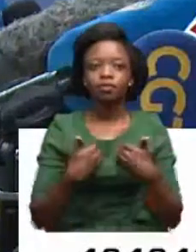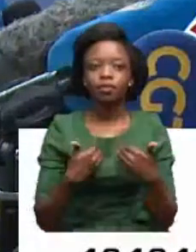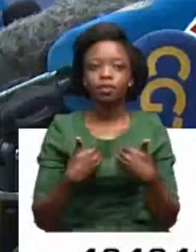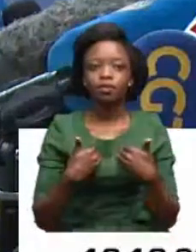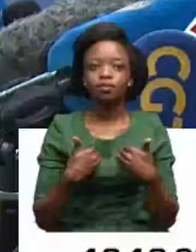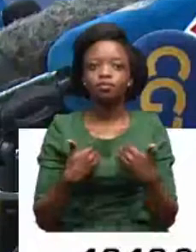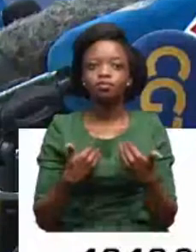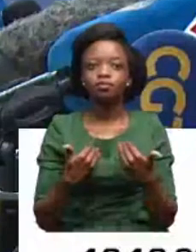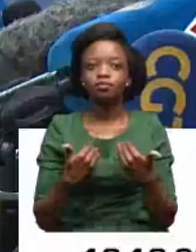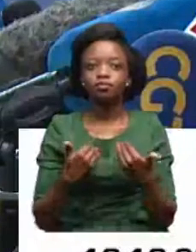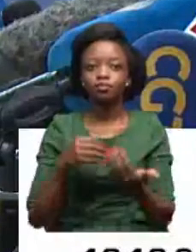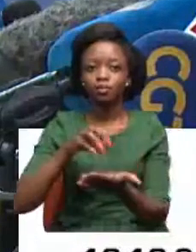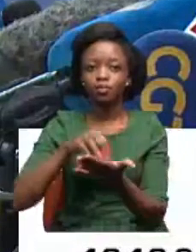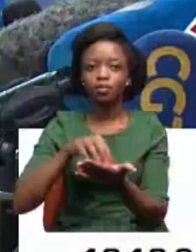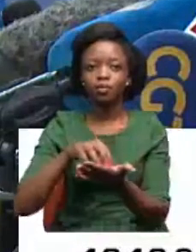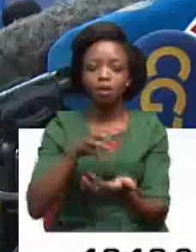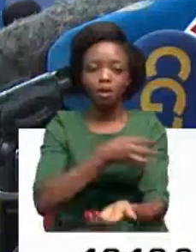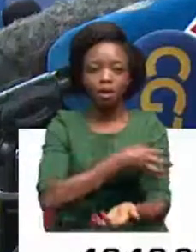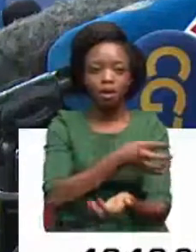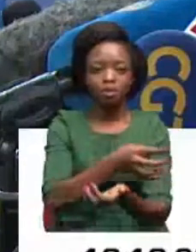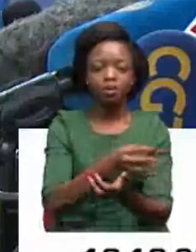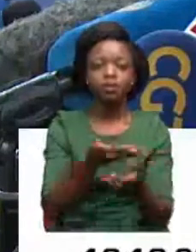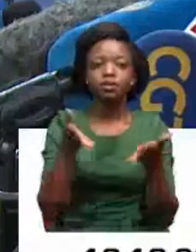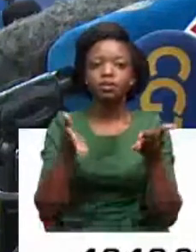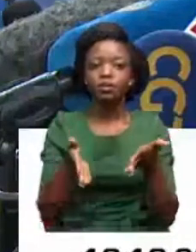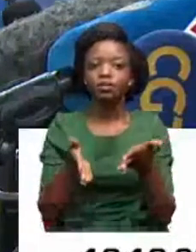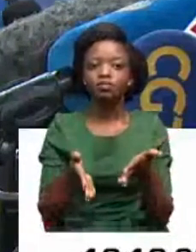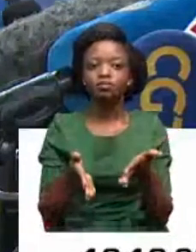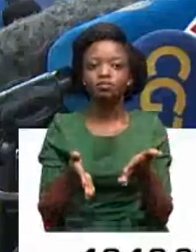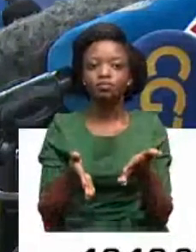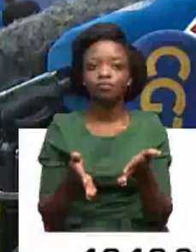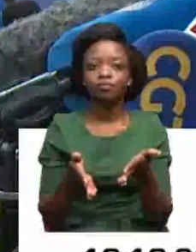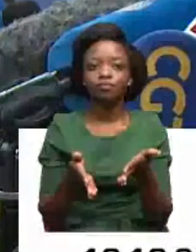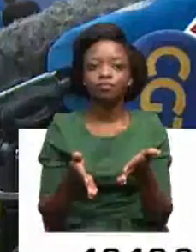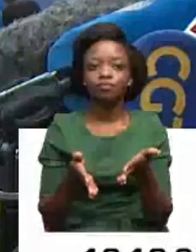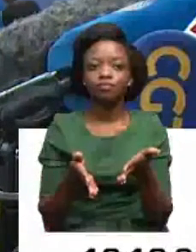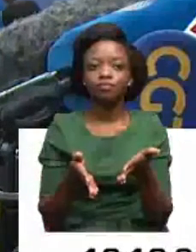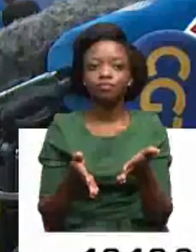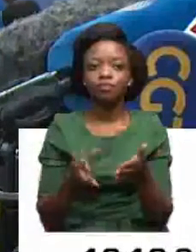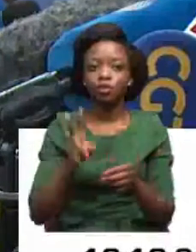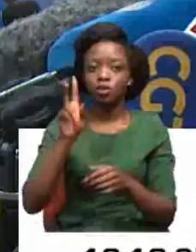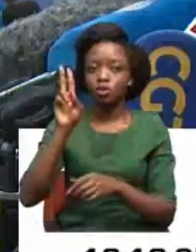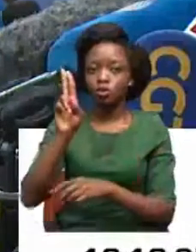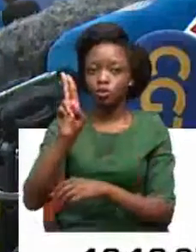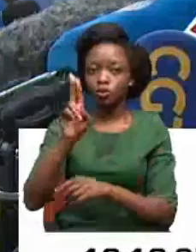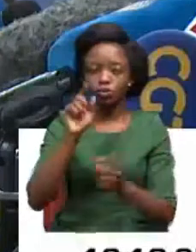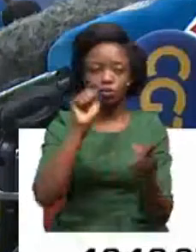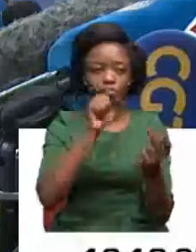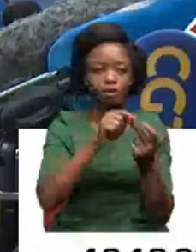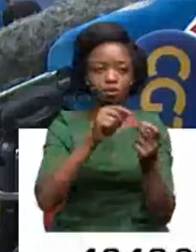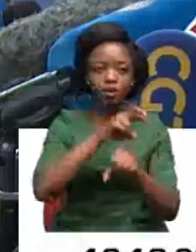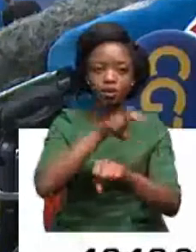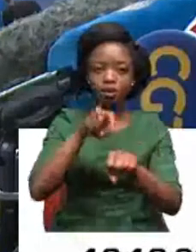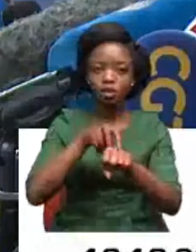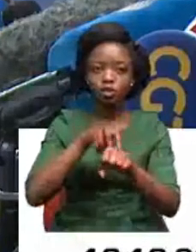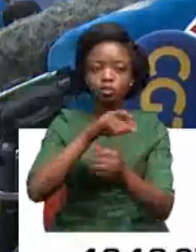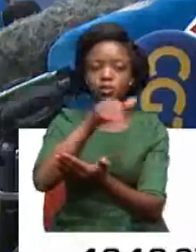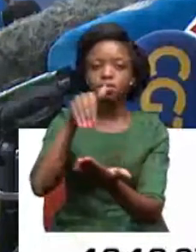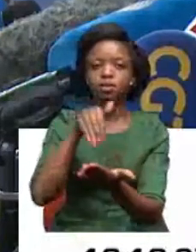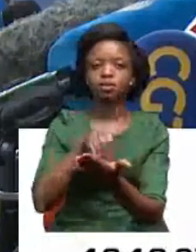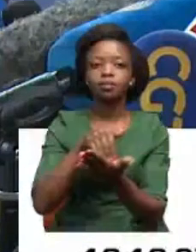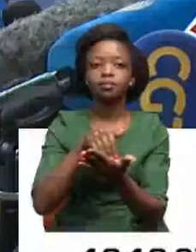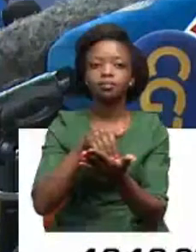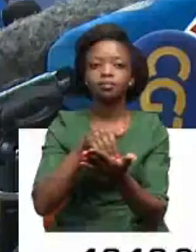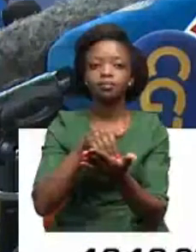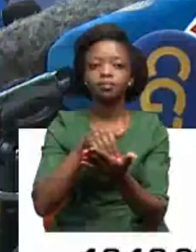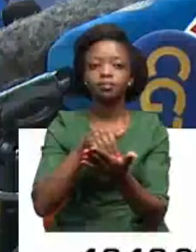in-country capacity to be able to now diagnose at two laboratories, at the National Influenza Center, under the National